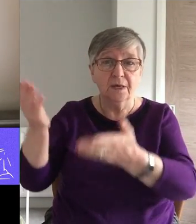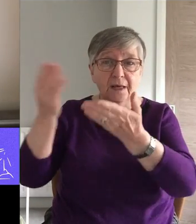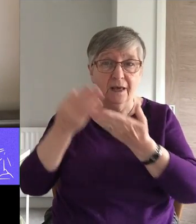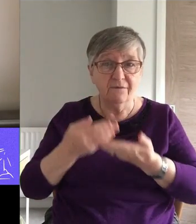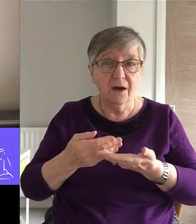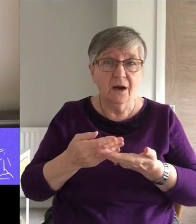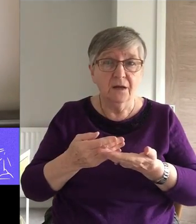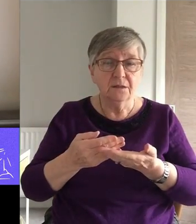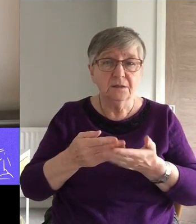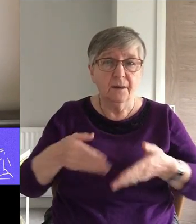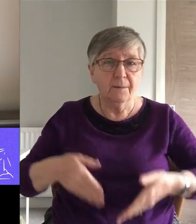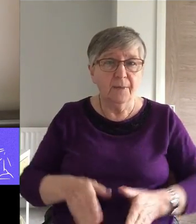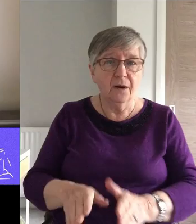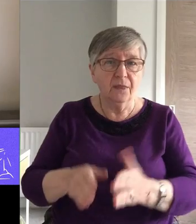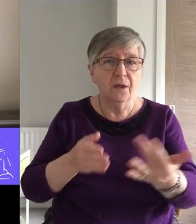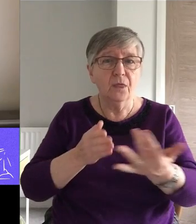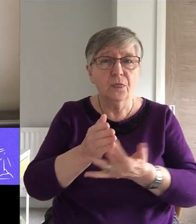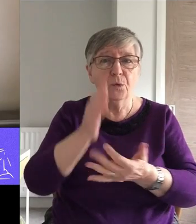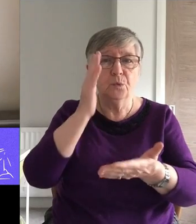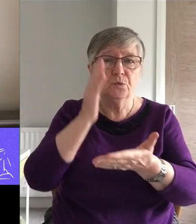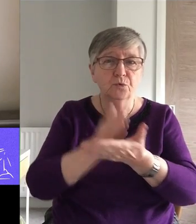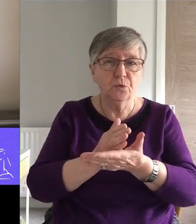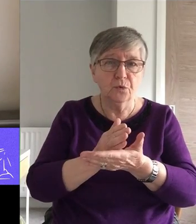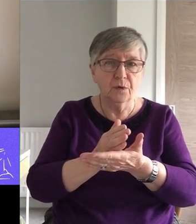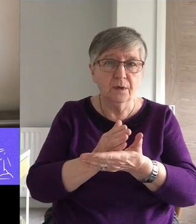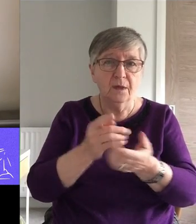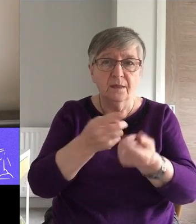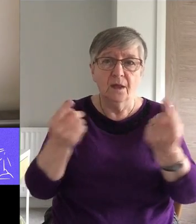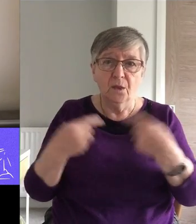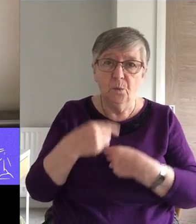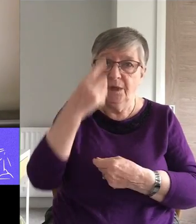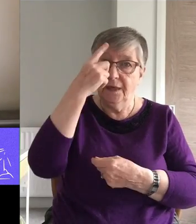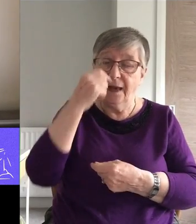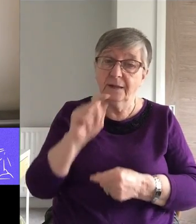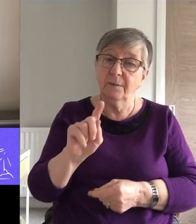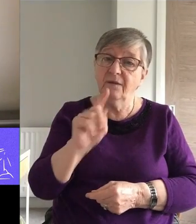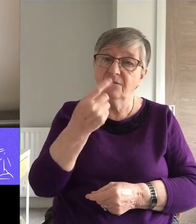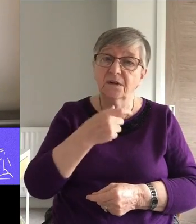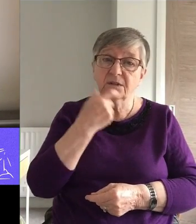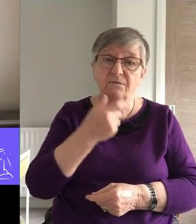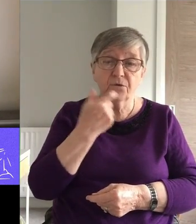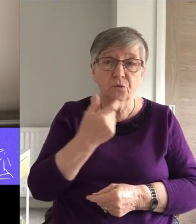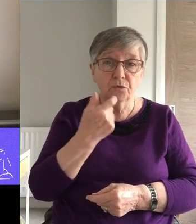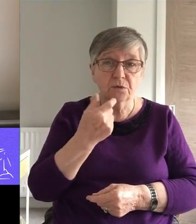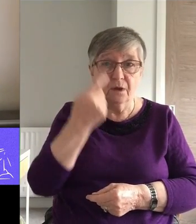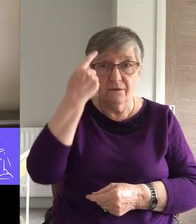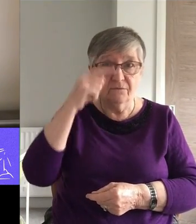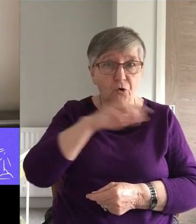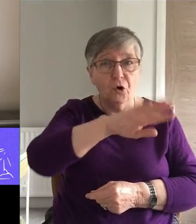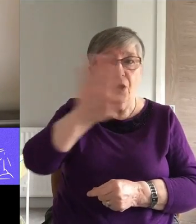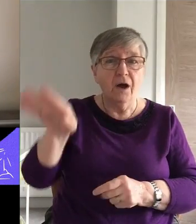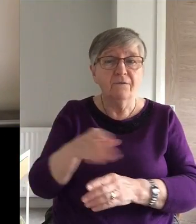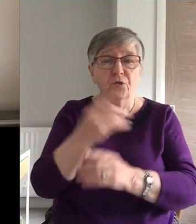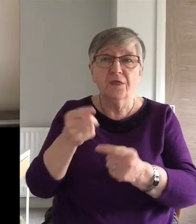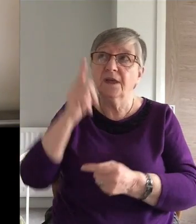through the word of truth, that we might be a kind of first fruits for all he